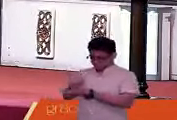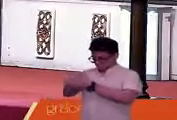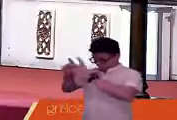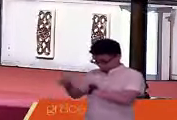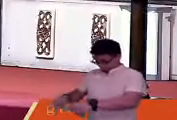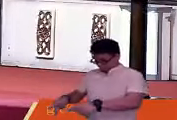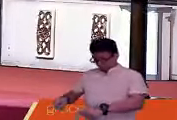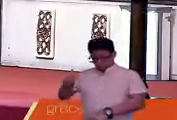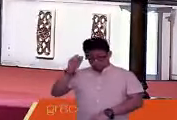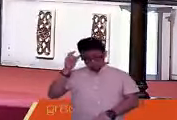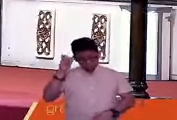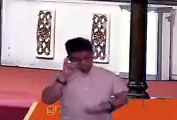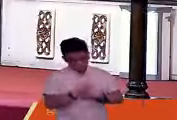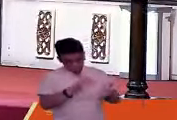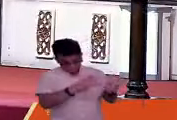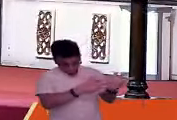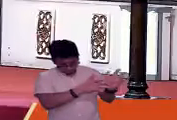Magkaiba, no?